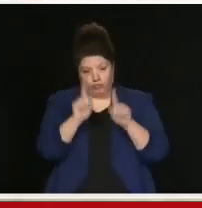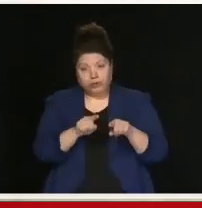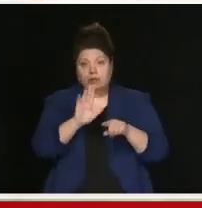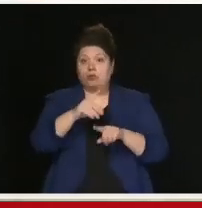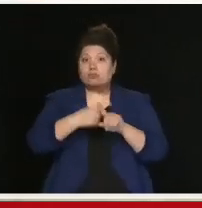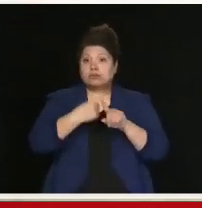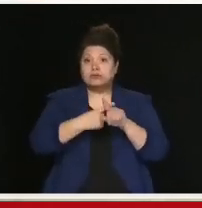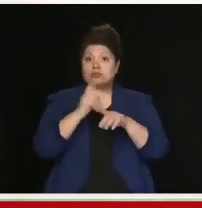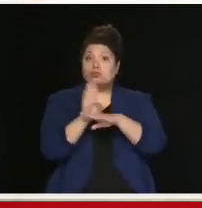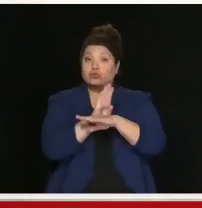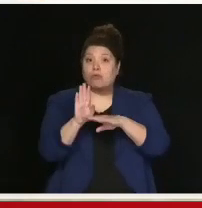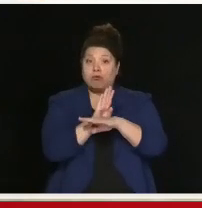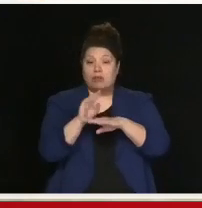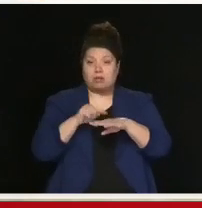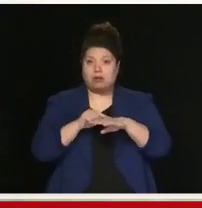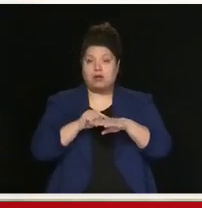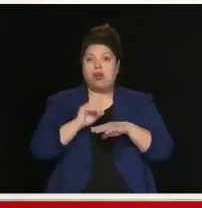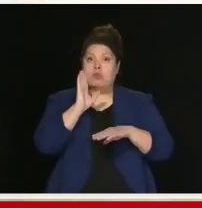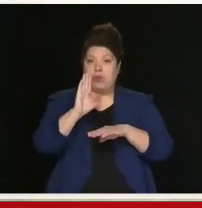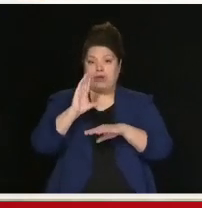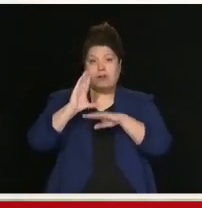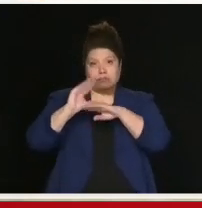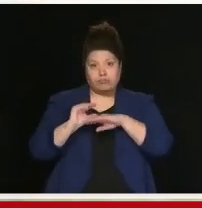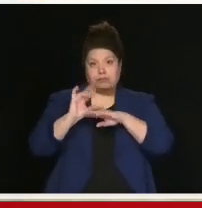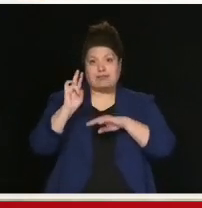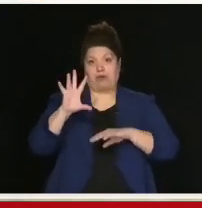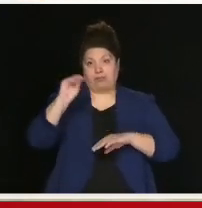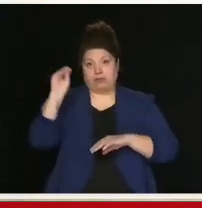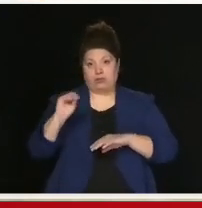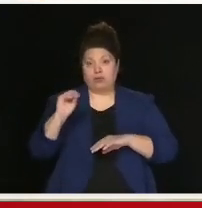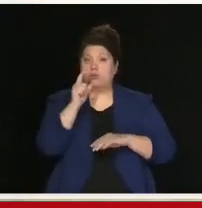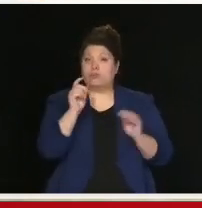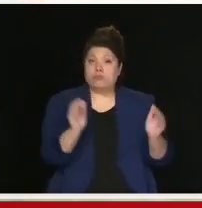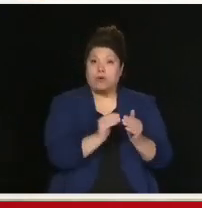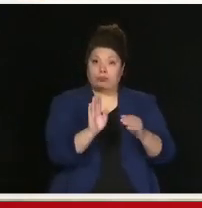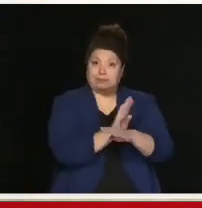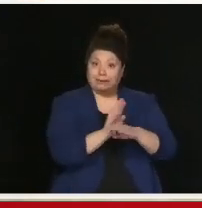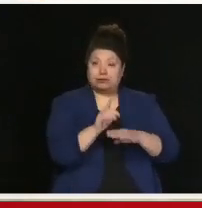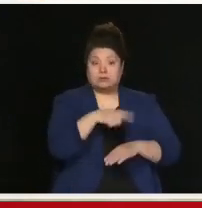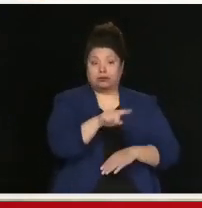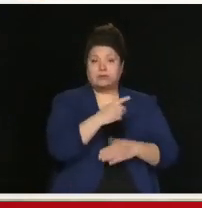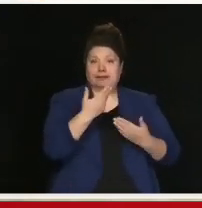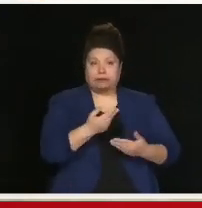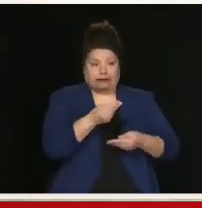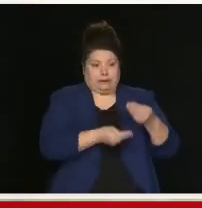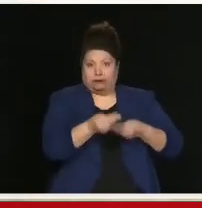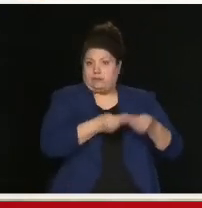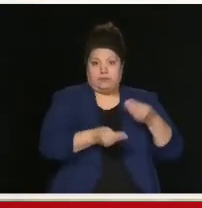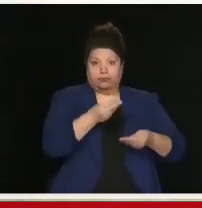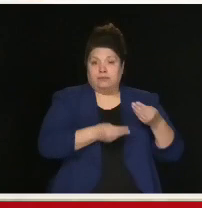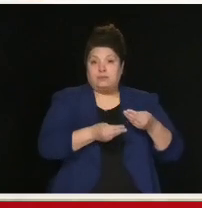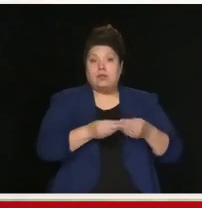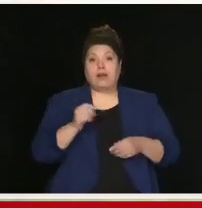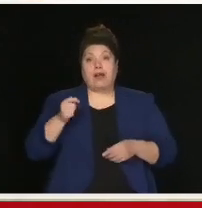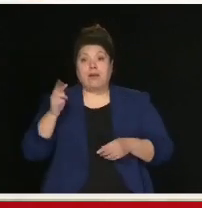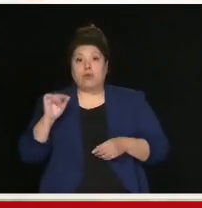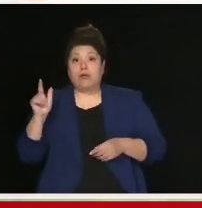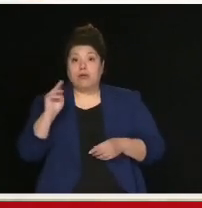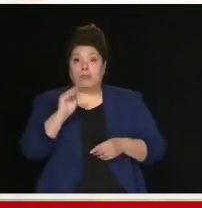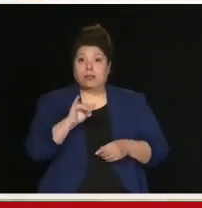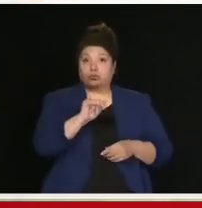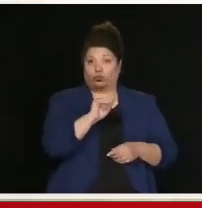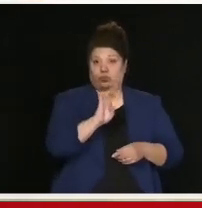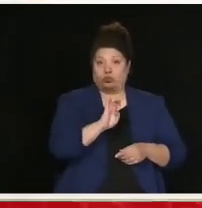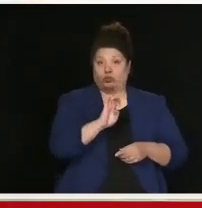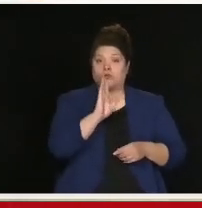75% the rent of small businesses that are hardly impacted by COVID-19 for the months of April, May, and